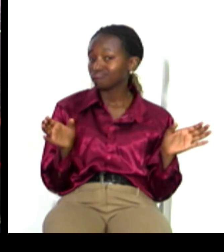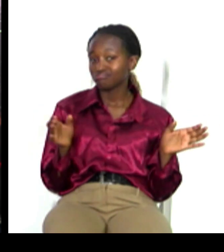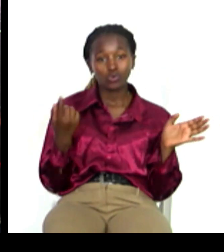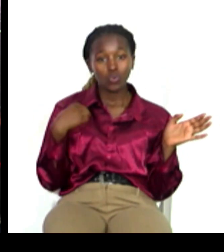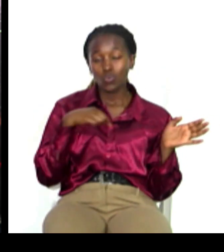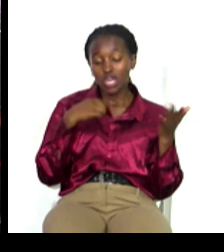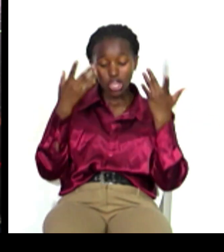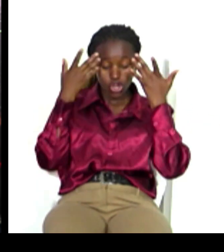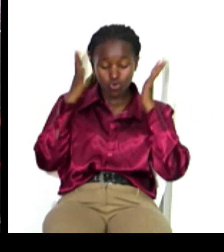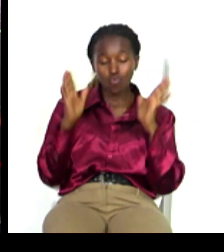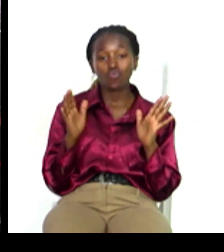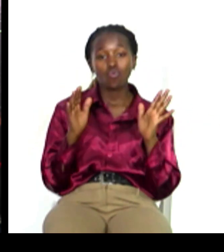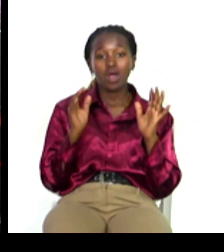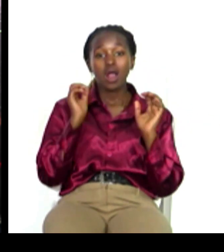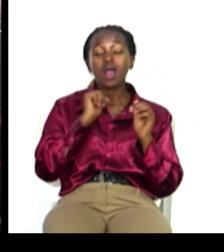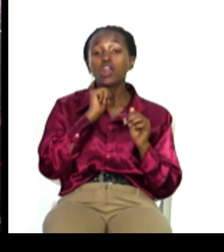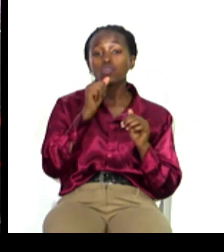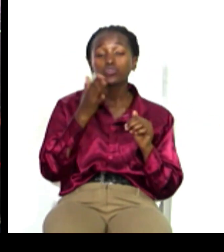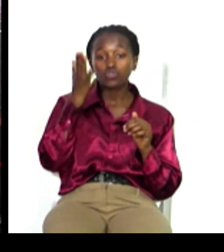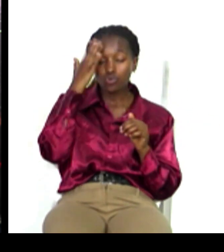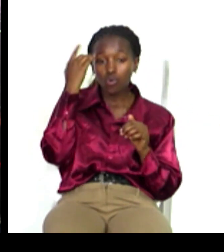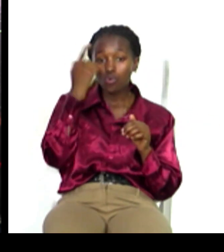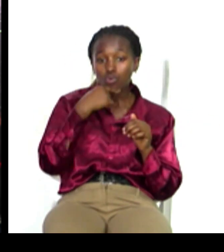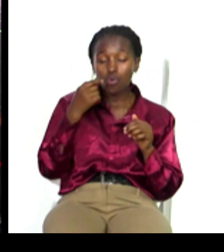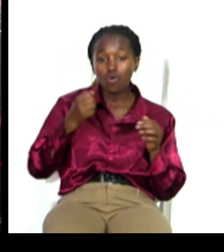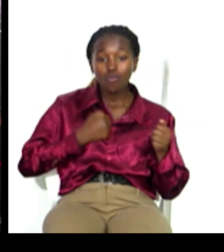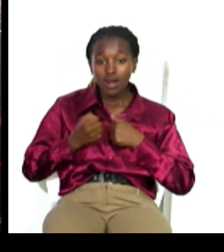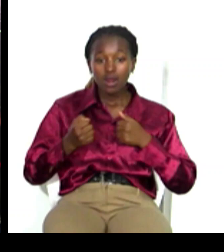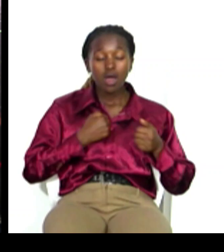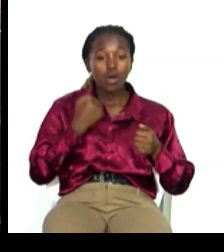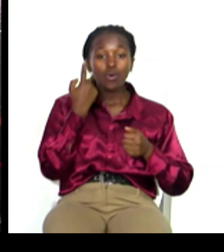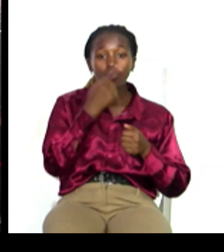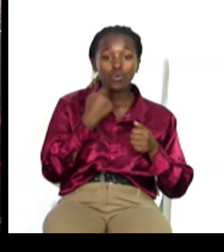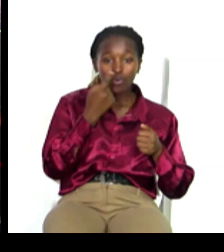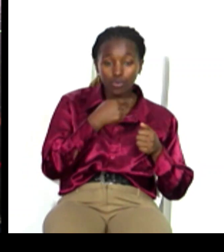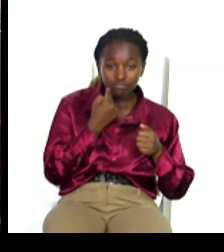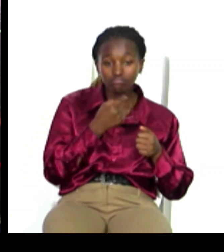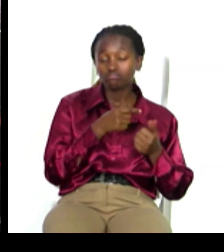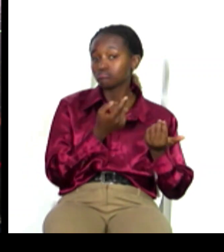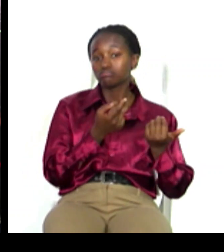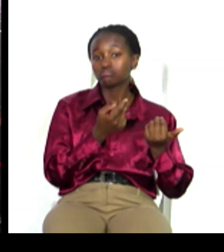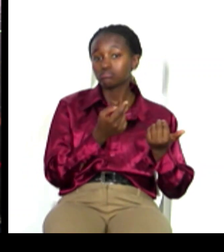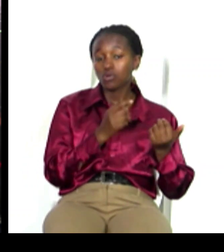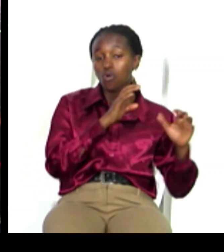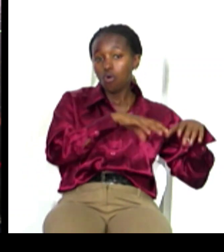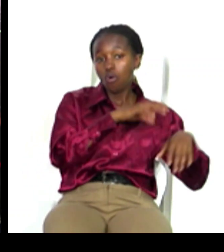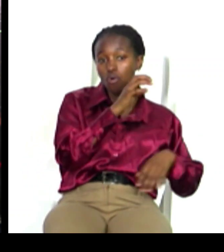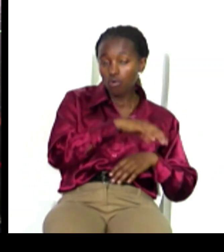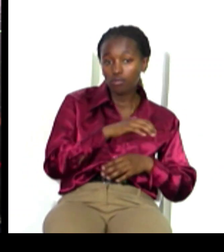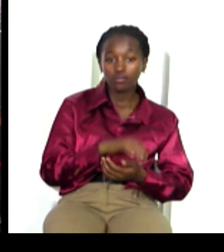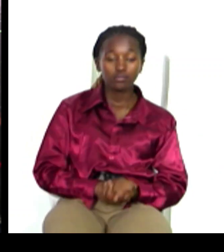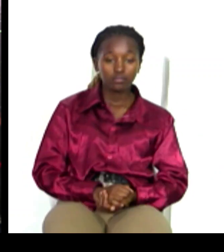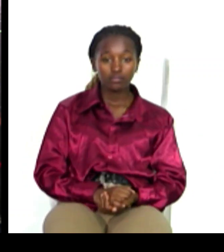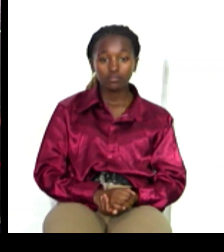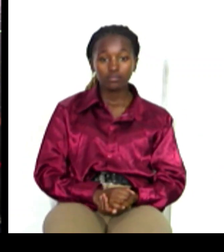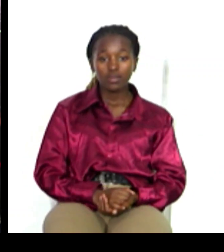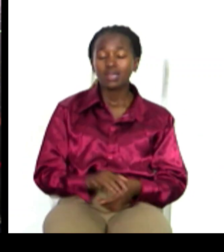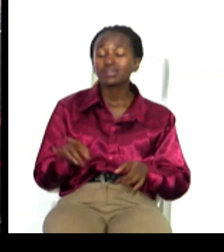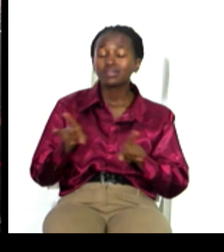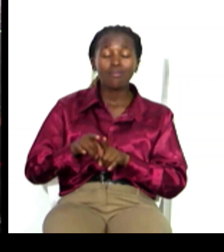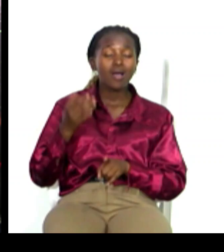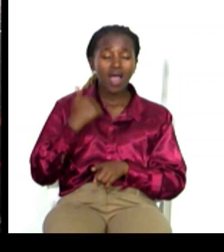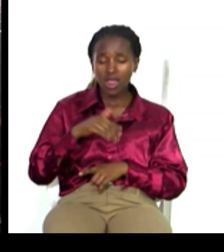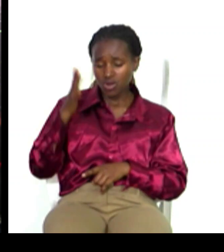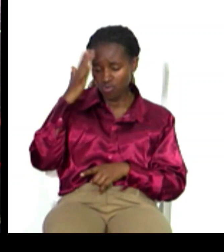is Rwanda, this Nini, it's very hard. In Yes. fact, across that region, all the way to Burundi, it's very